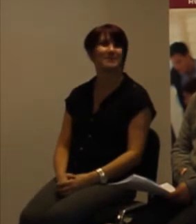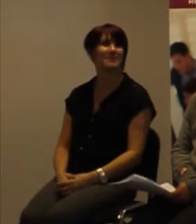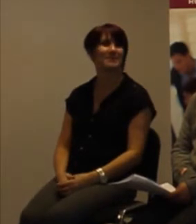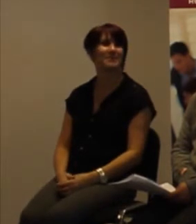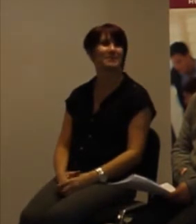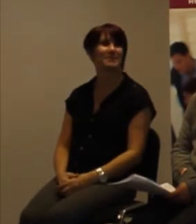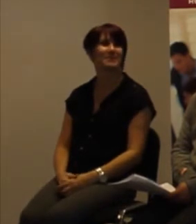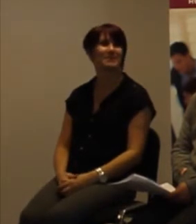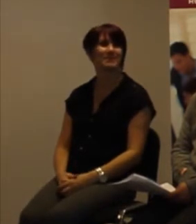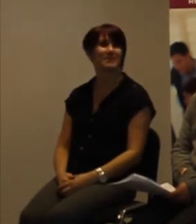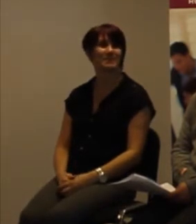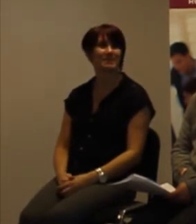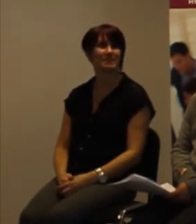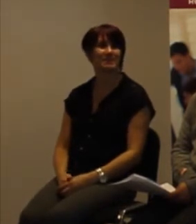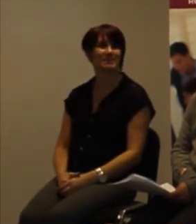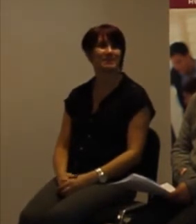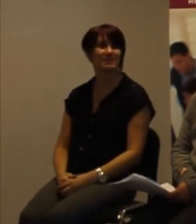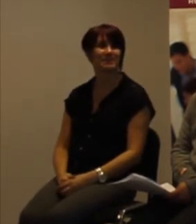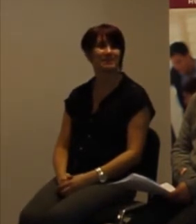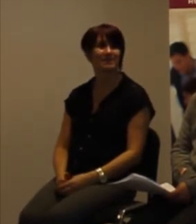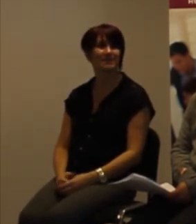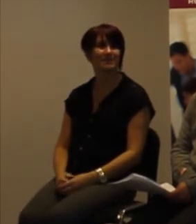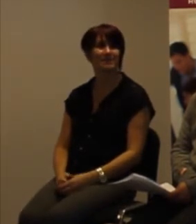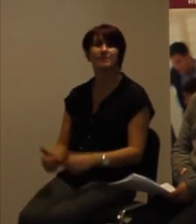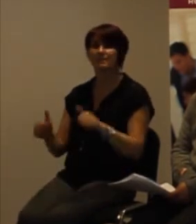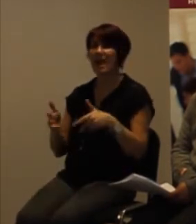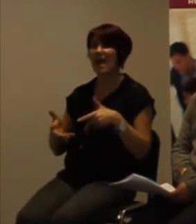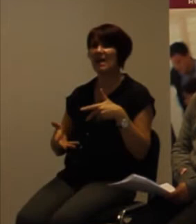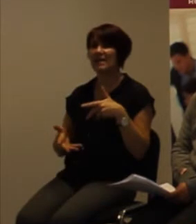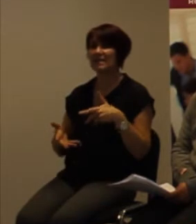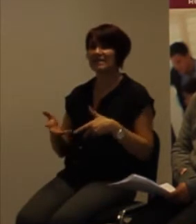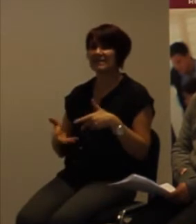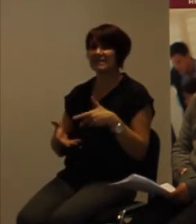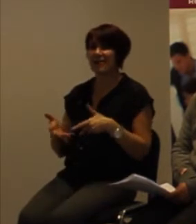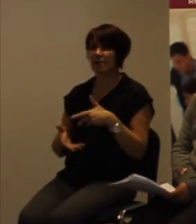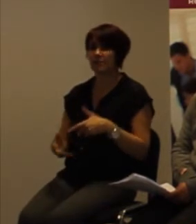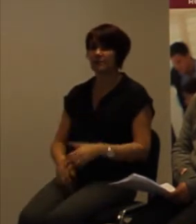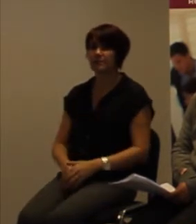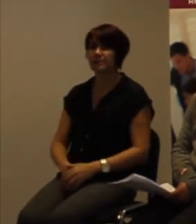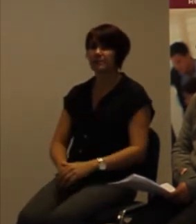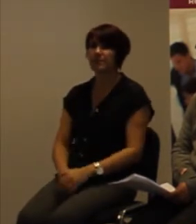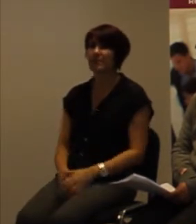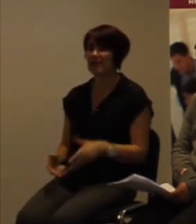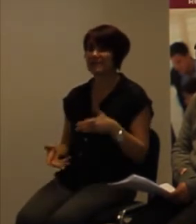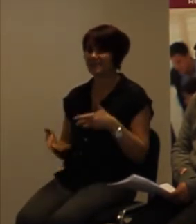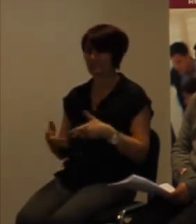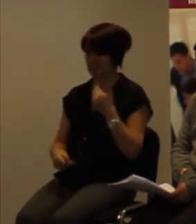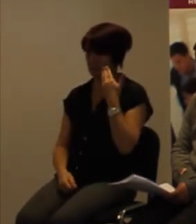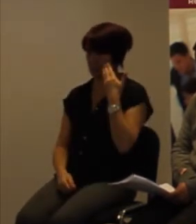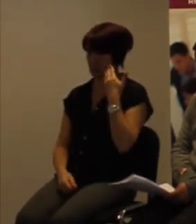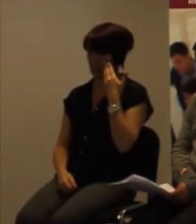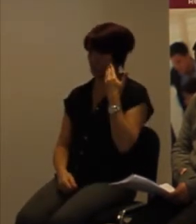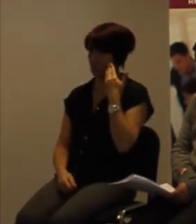Okay. Right then. A signer. Now, it wasn't until recently that I was